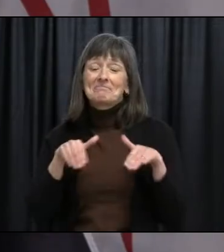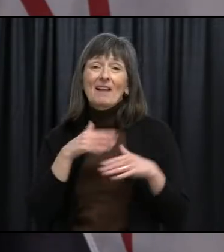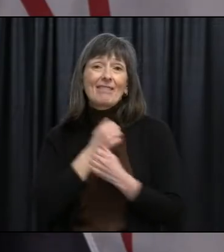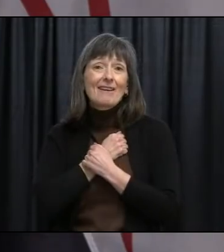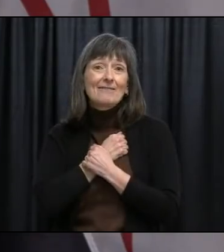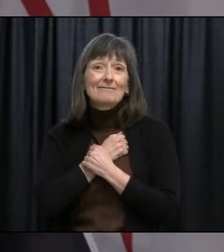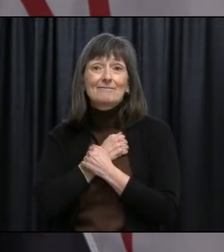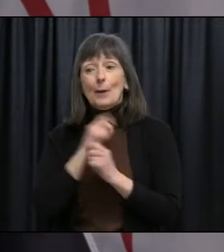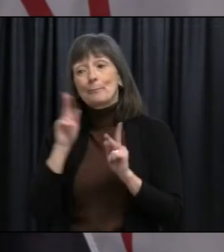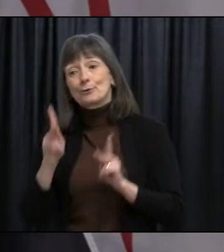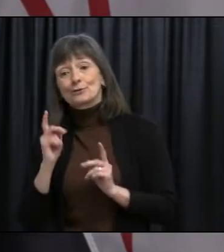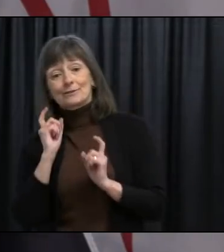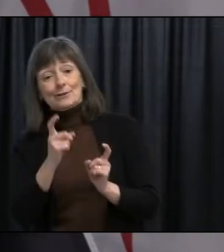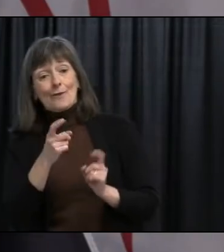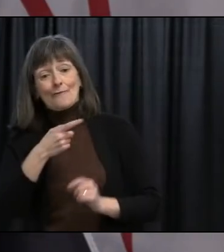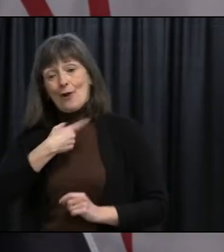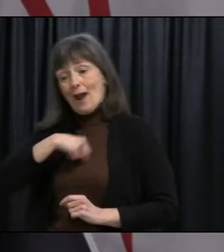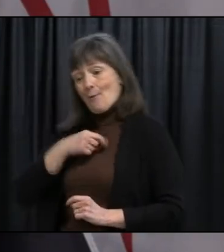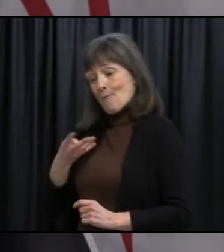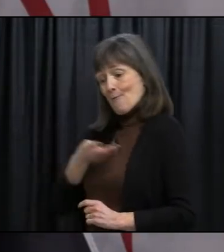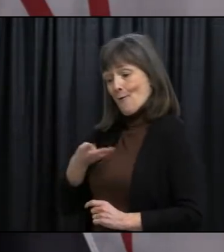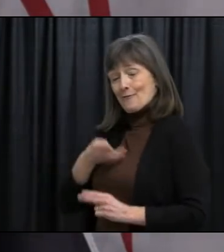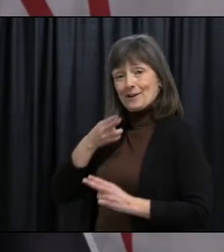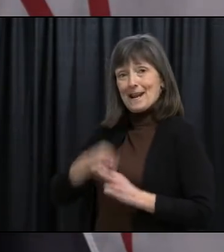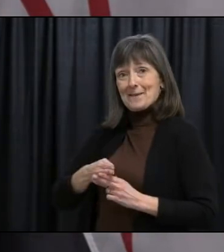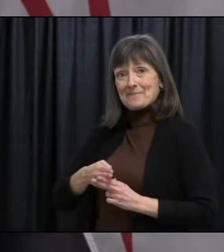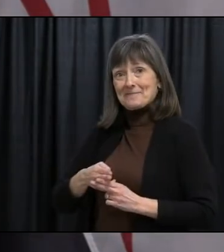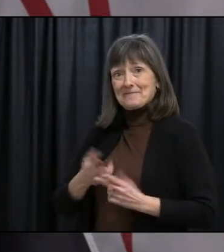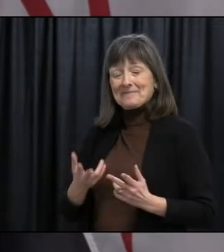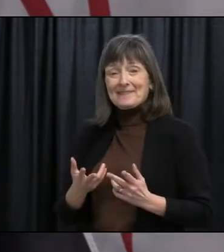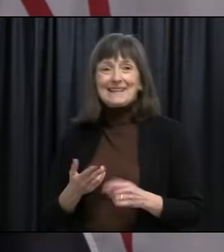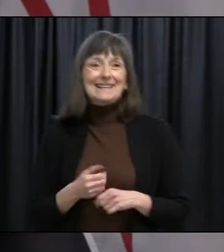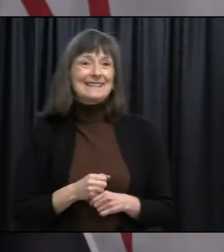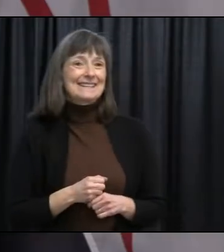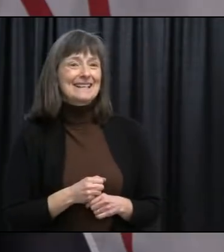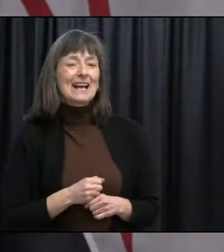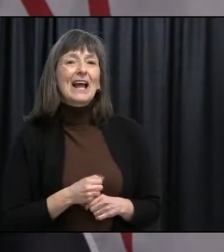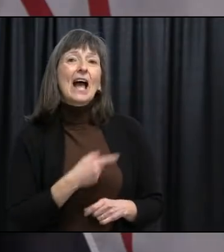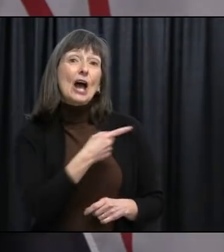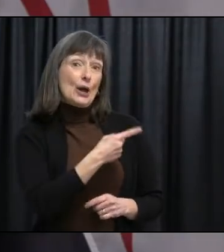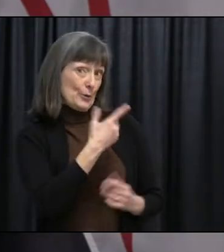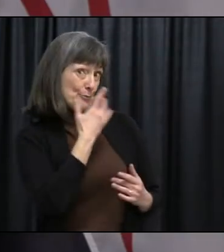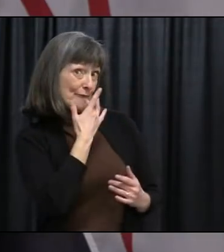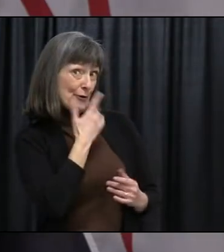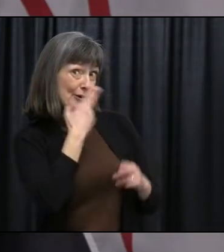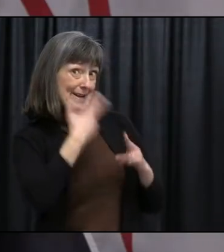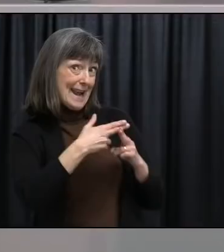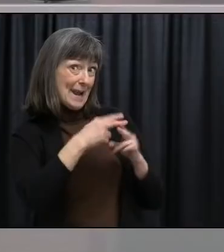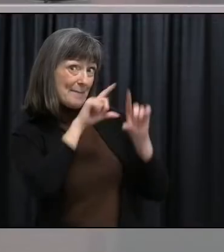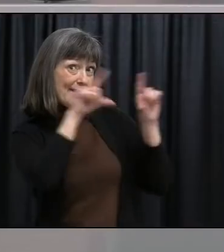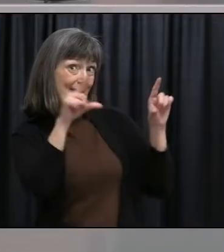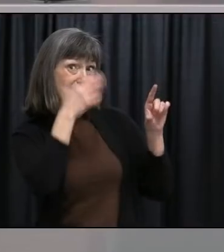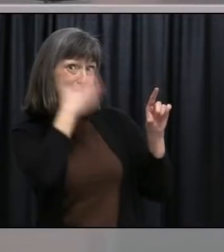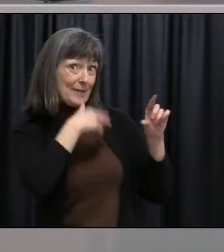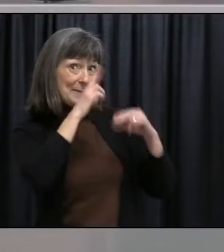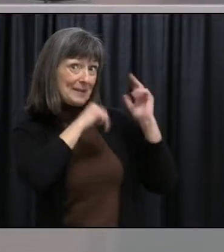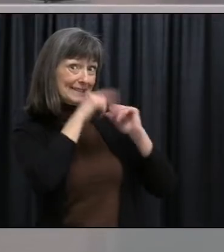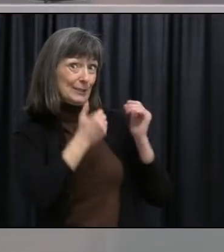do. Prefer that to having your name on a building? I think we're going to get both, Roger. No, I would.